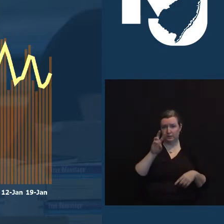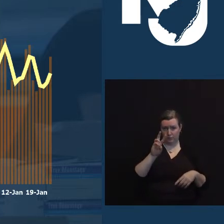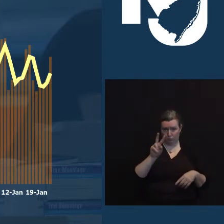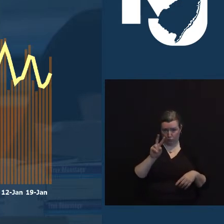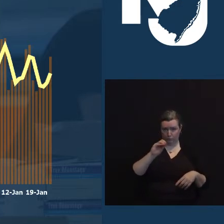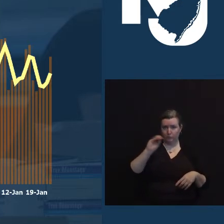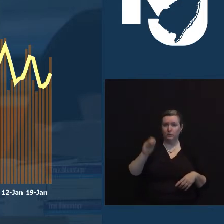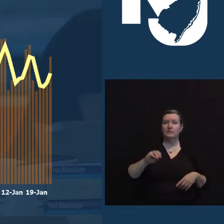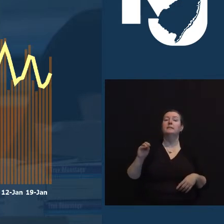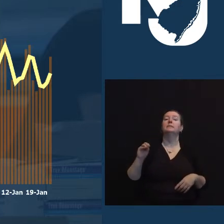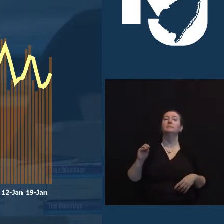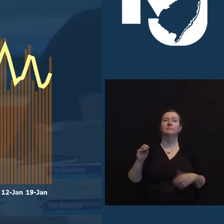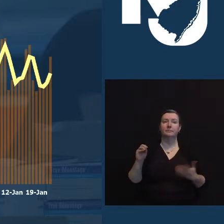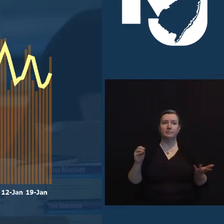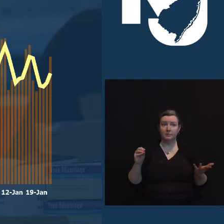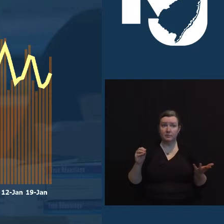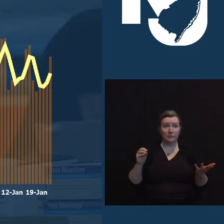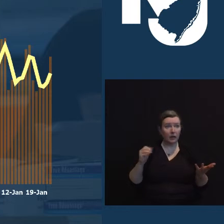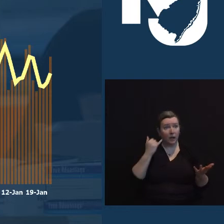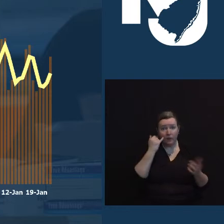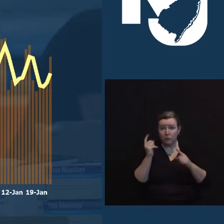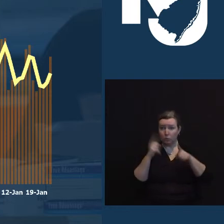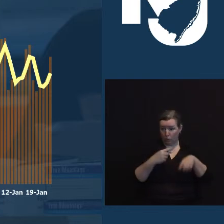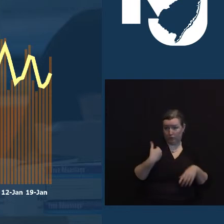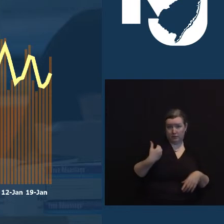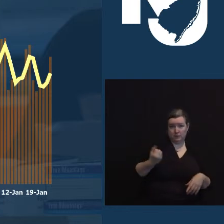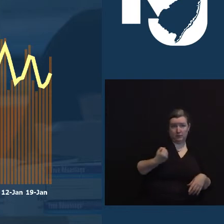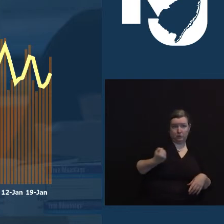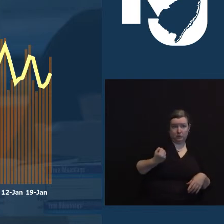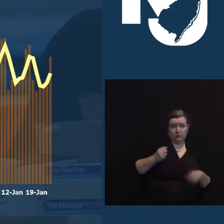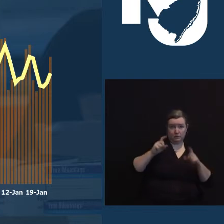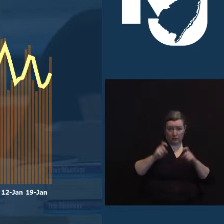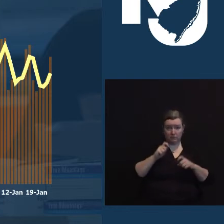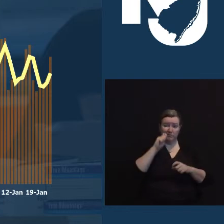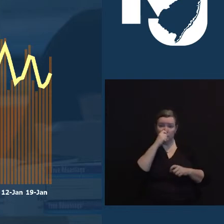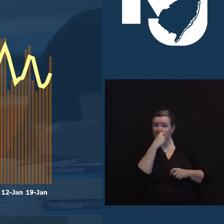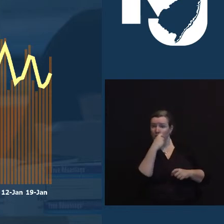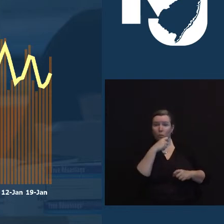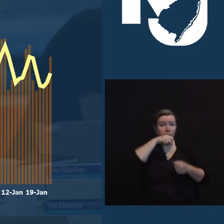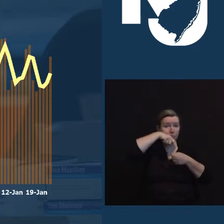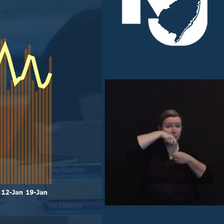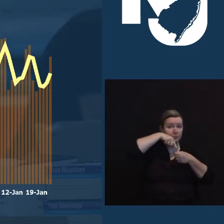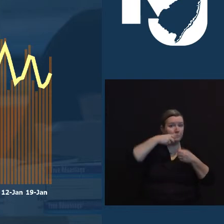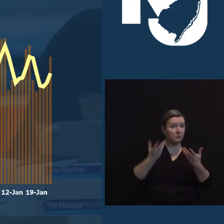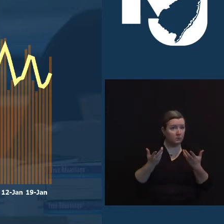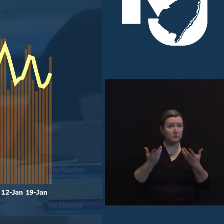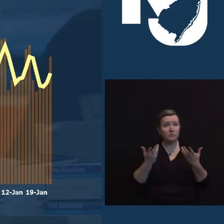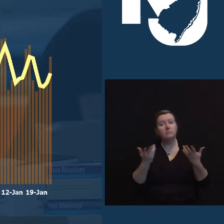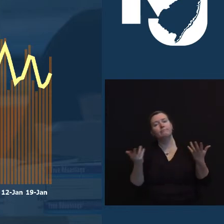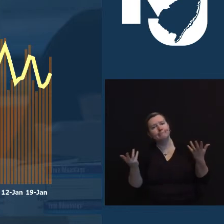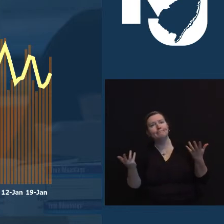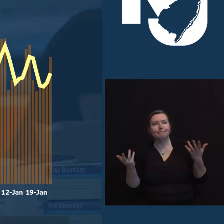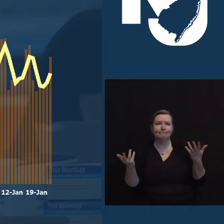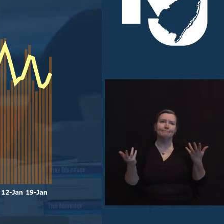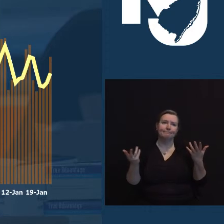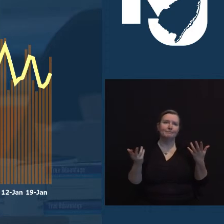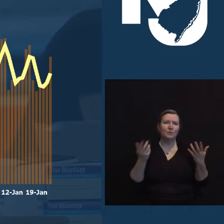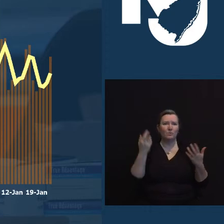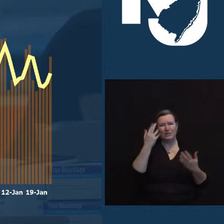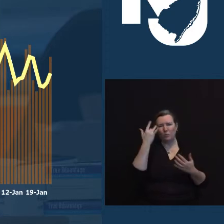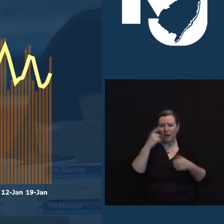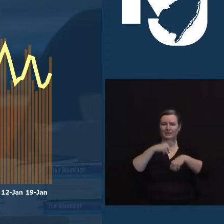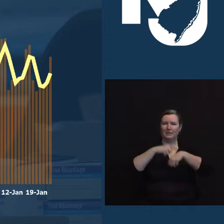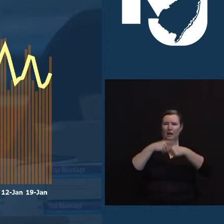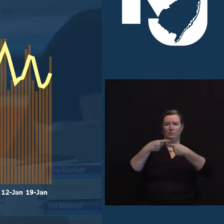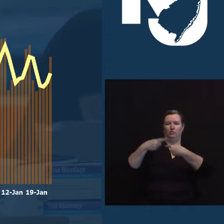you're getting tested on a Saturday, I think we've now felt for many months that you're doing that for a reason. And you probably have some reason to want